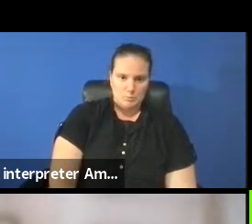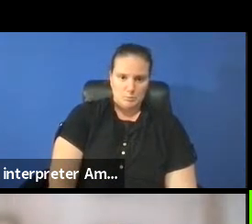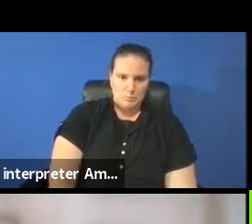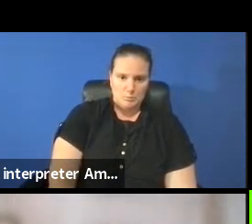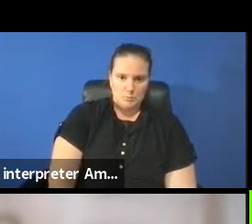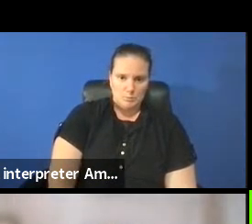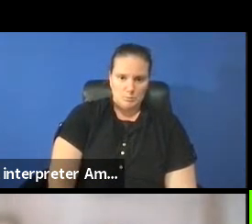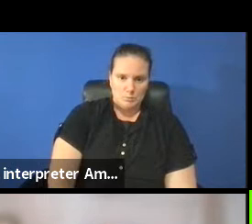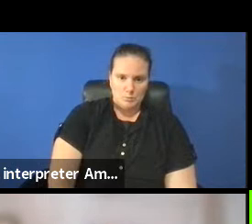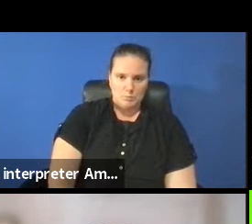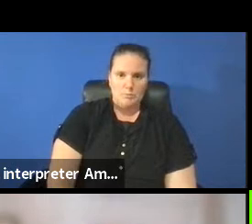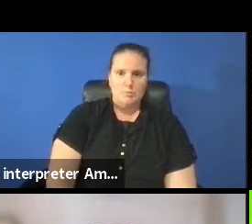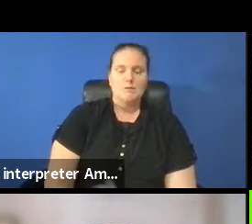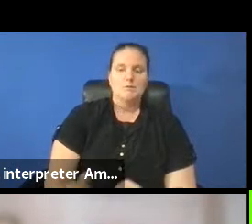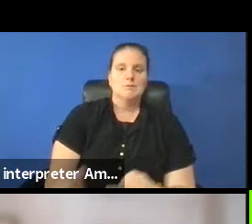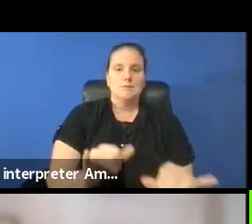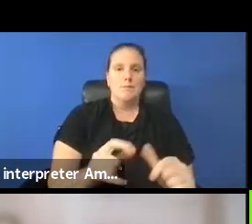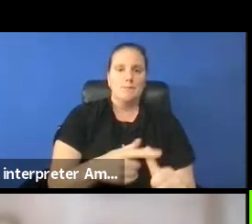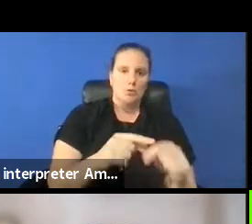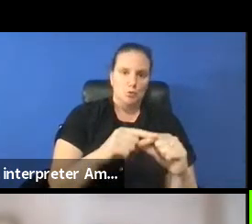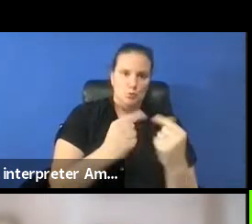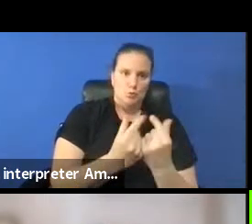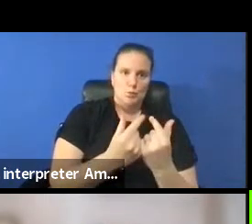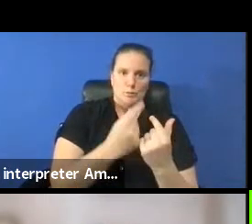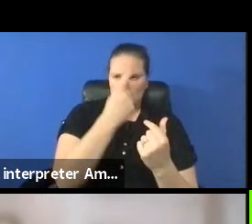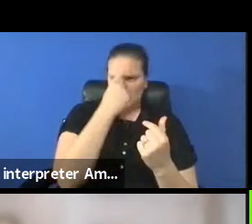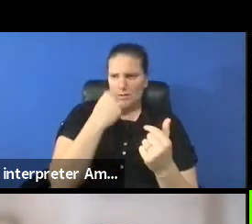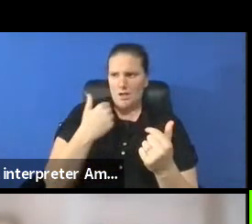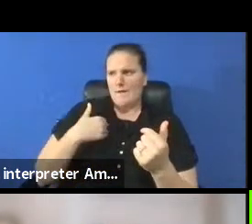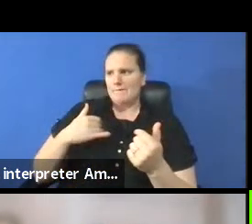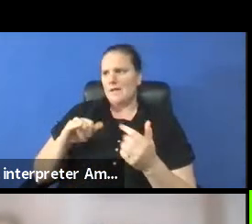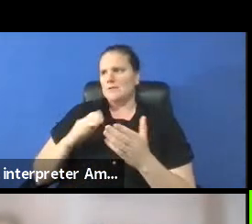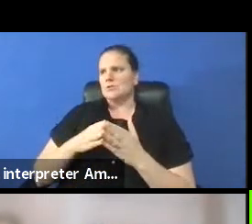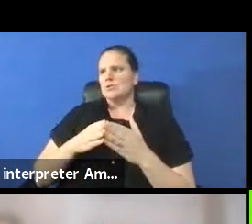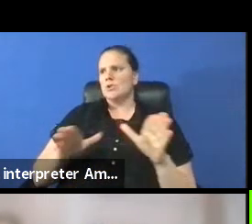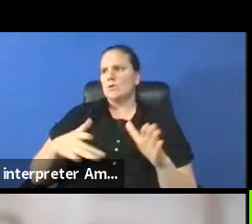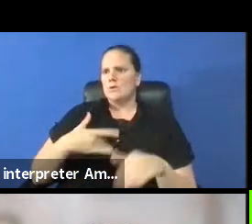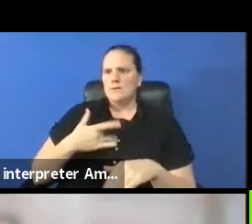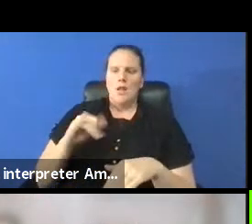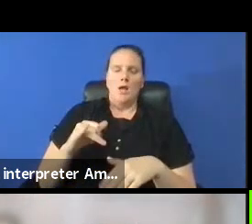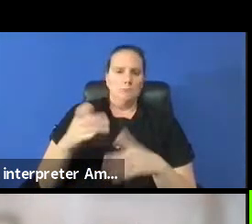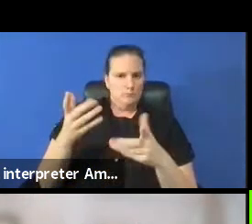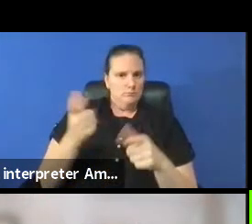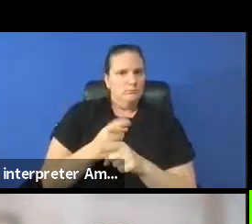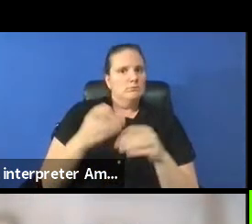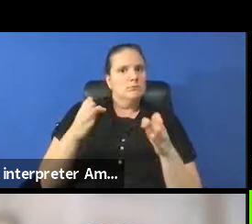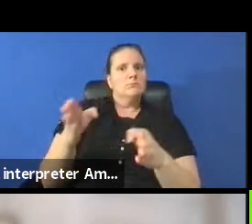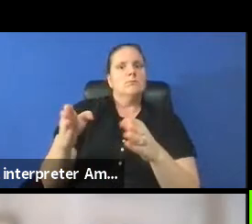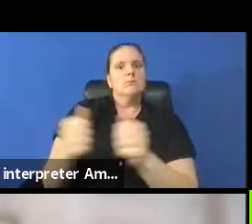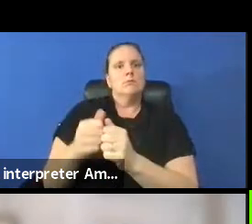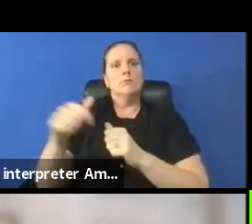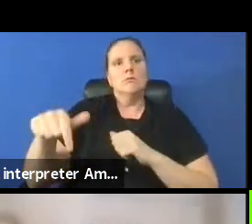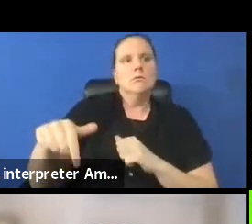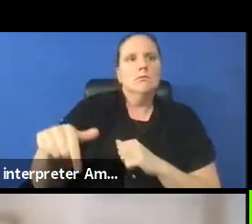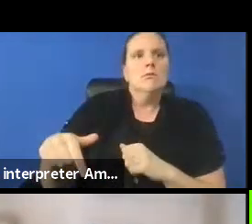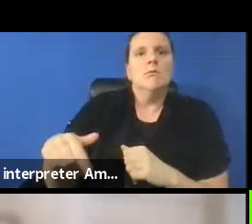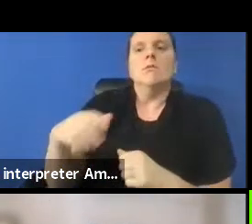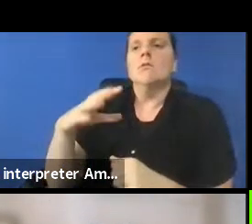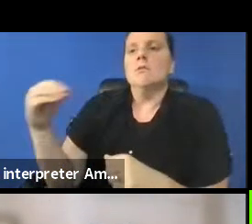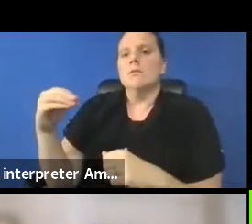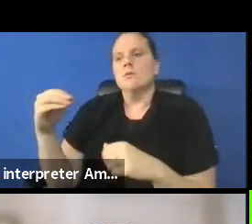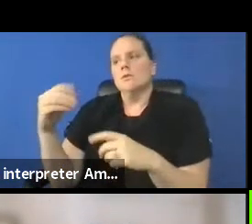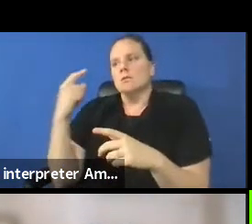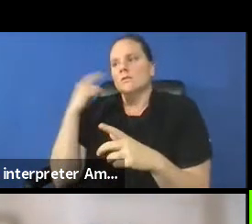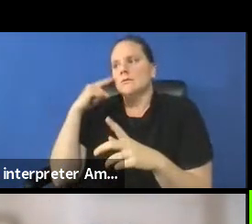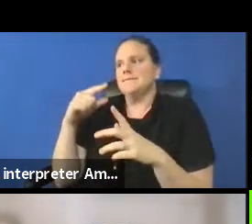so similar to the first group, I think there was sort of a general sense of, hey, we're on the right path with this in terms